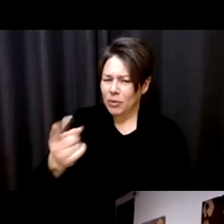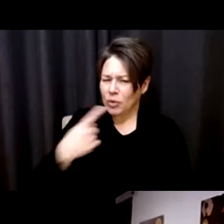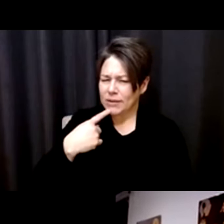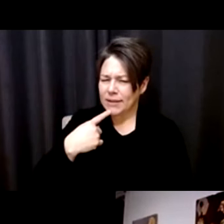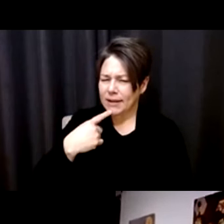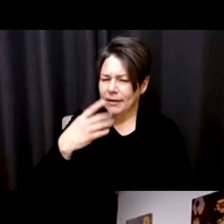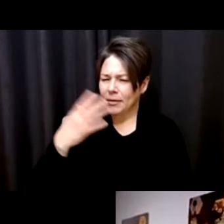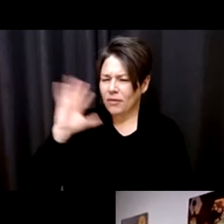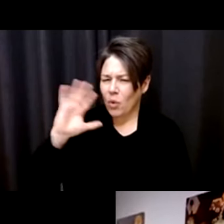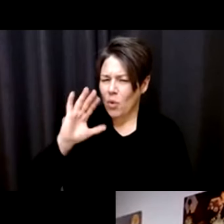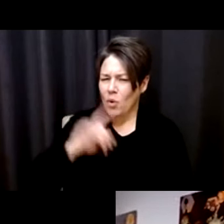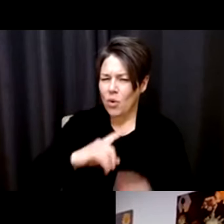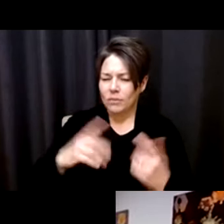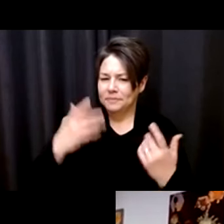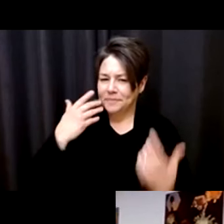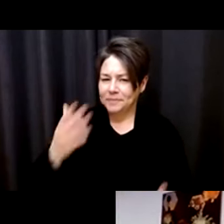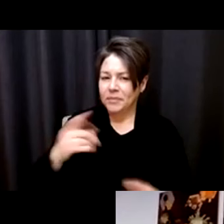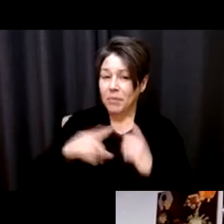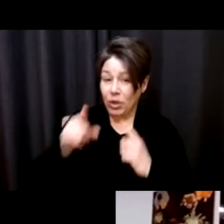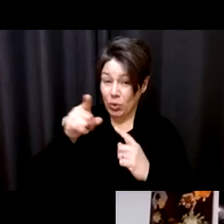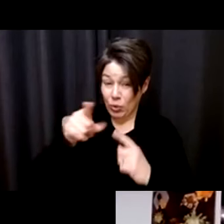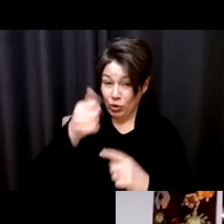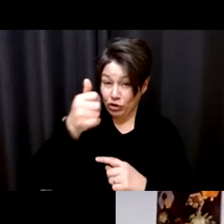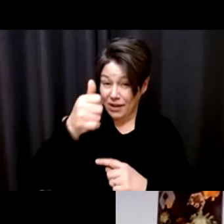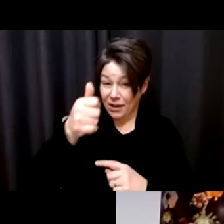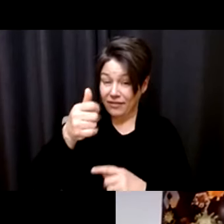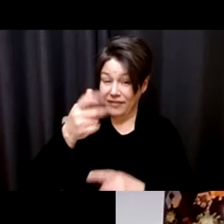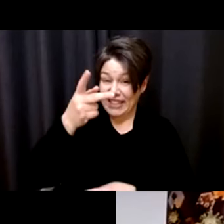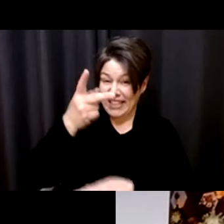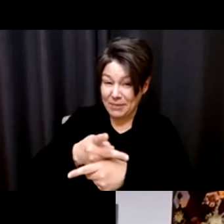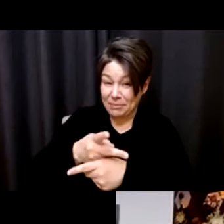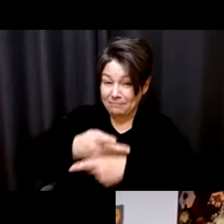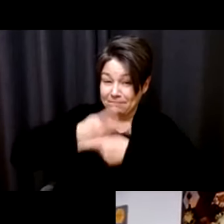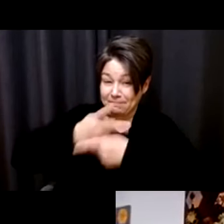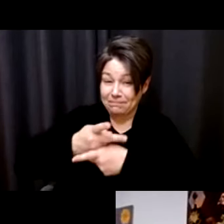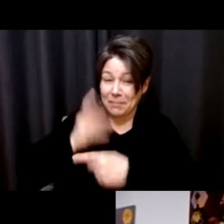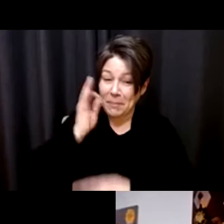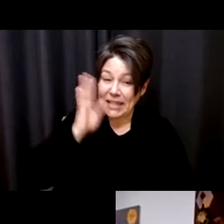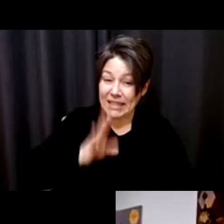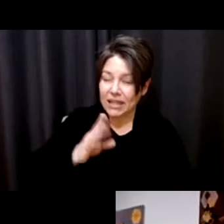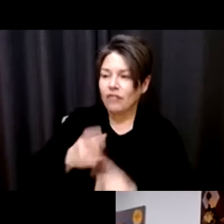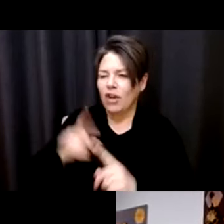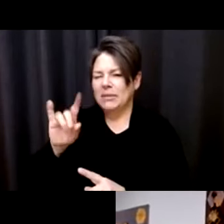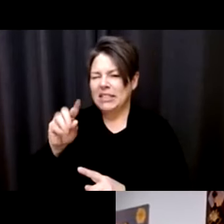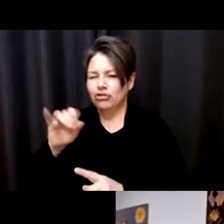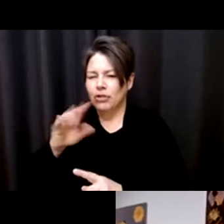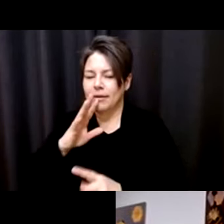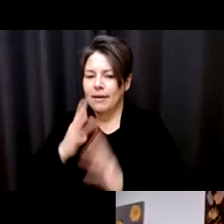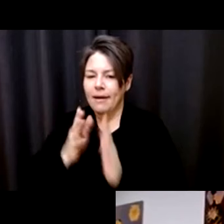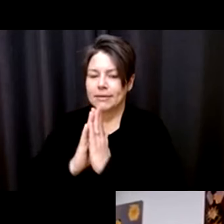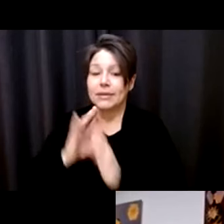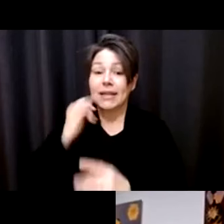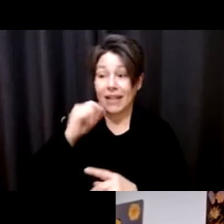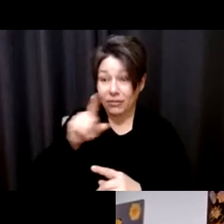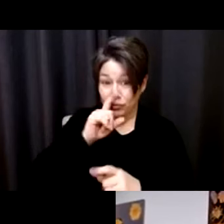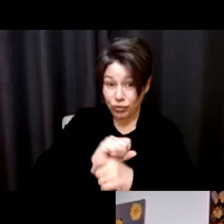don't remember if you had said this or not, but do you personally keep bees? This is from Deidre. And if so, are you in the